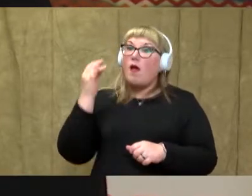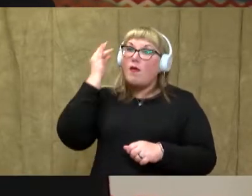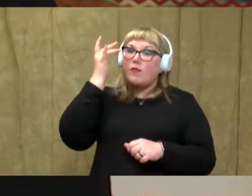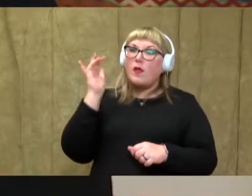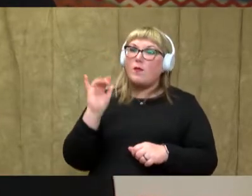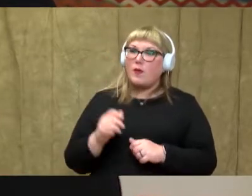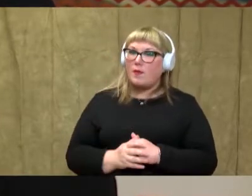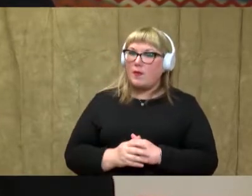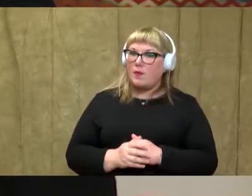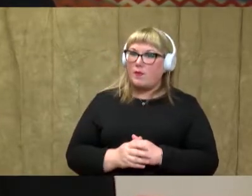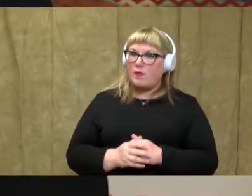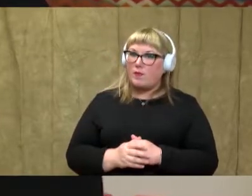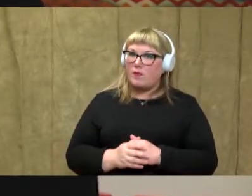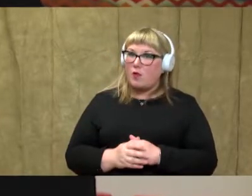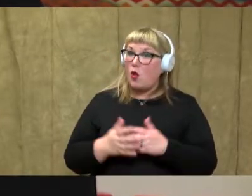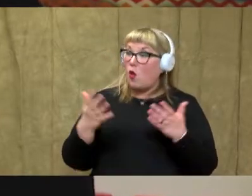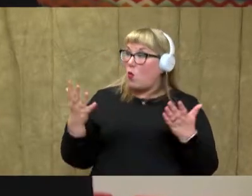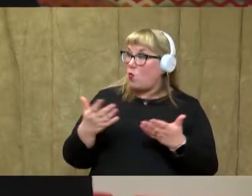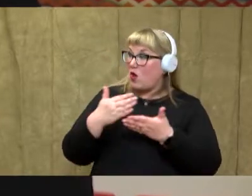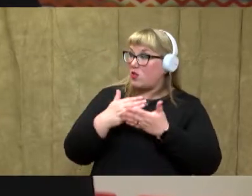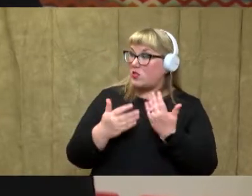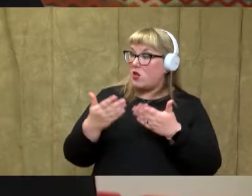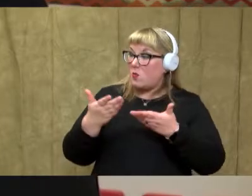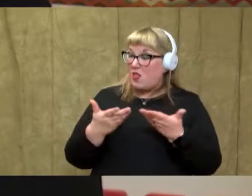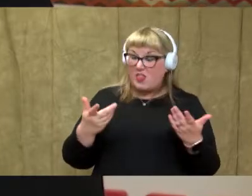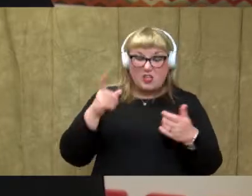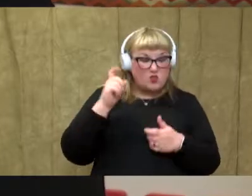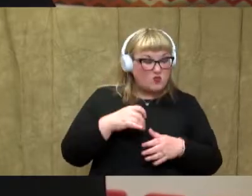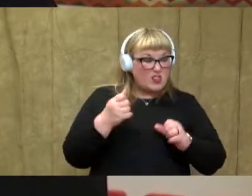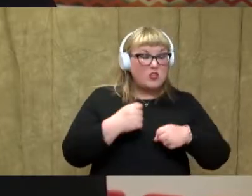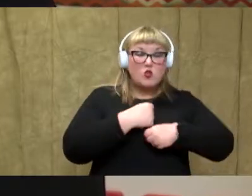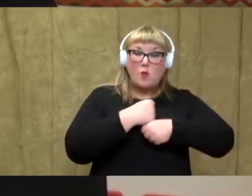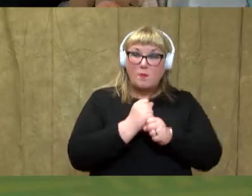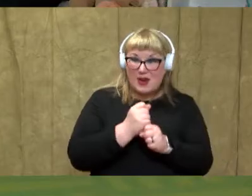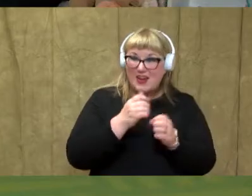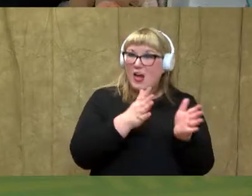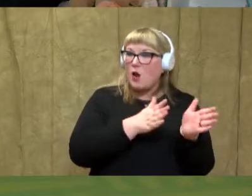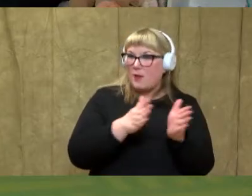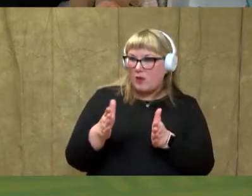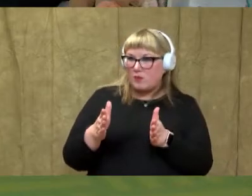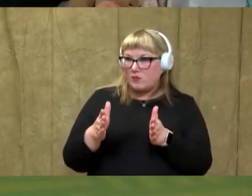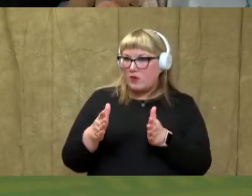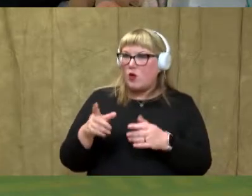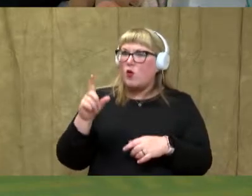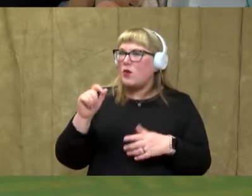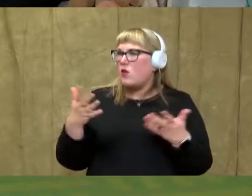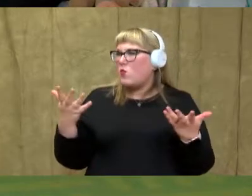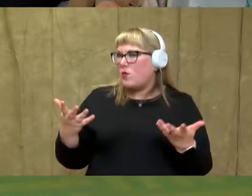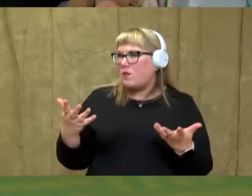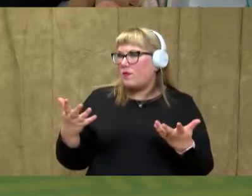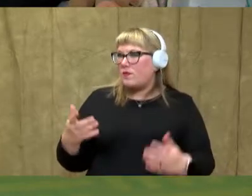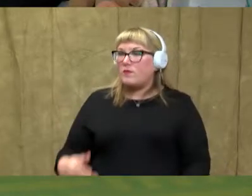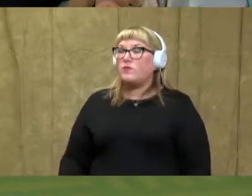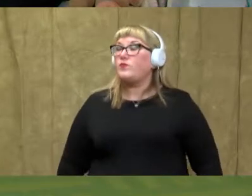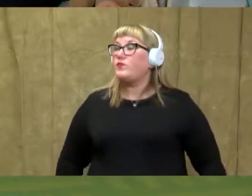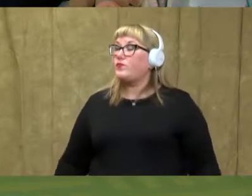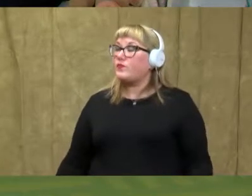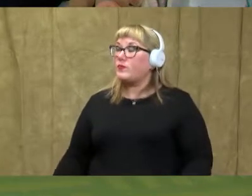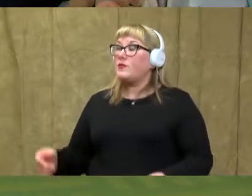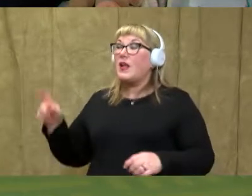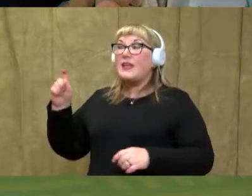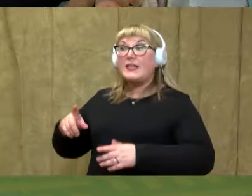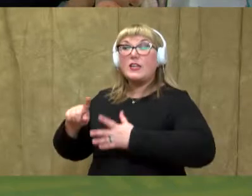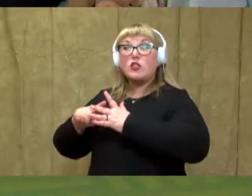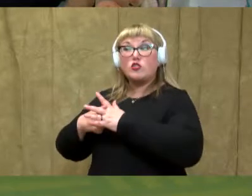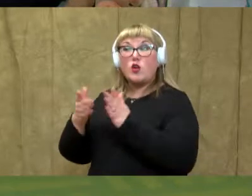about, what are some of the things you need to make a pattern? Well, What do we need, at least what? we need to start out with our pattern.